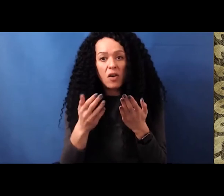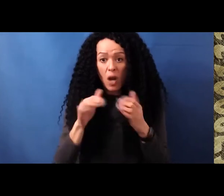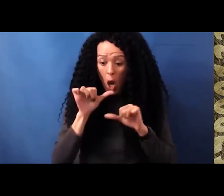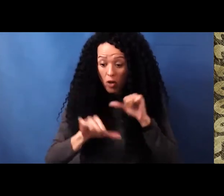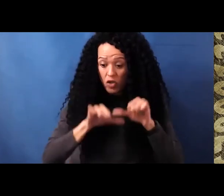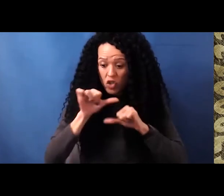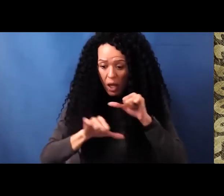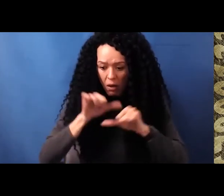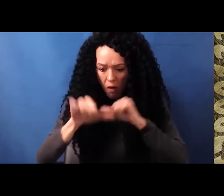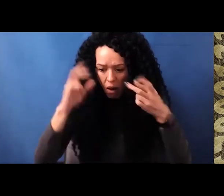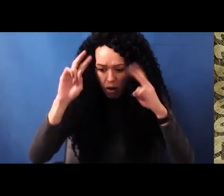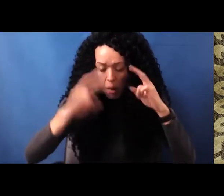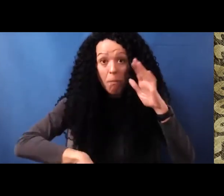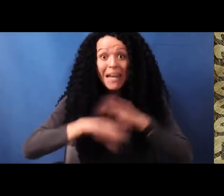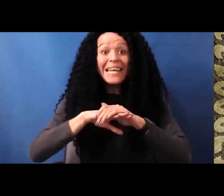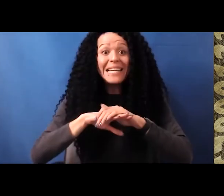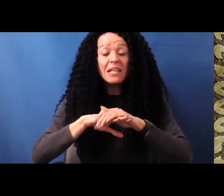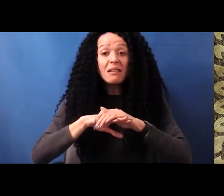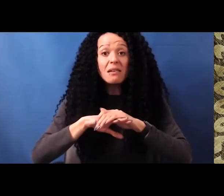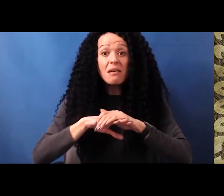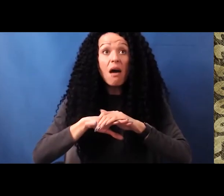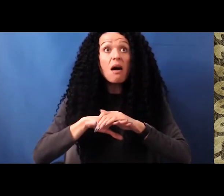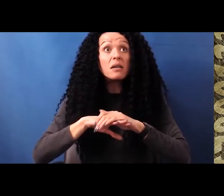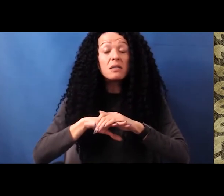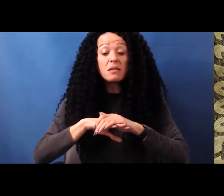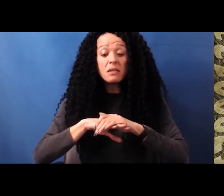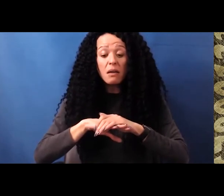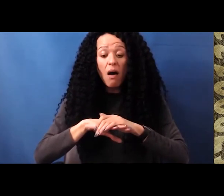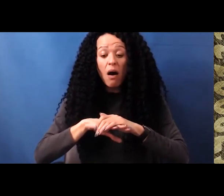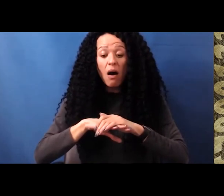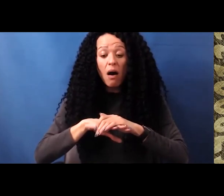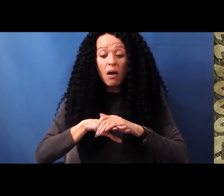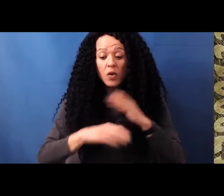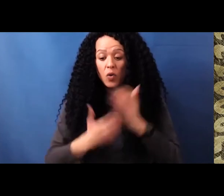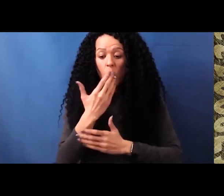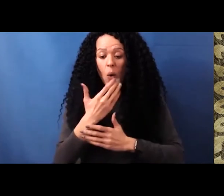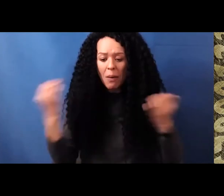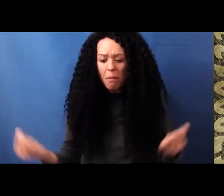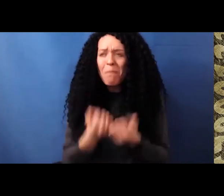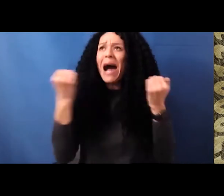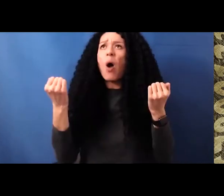a new